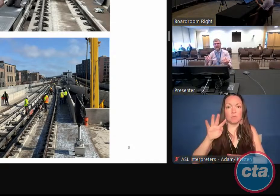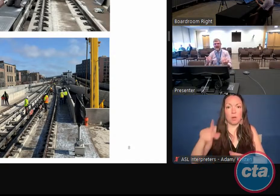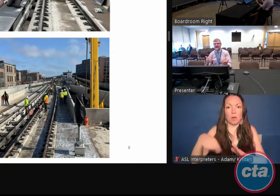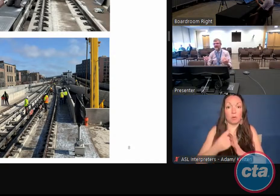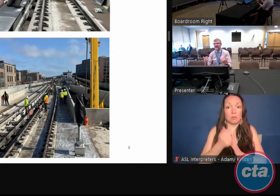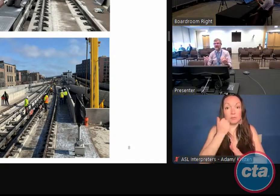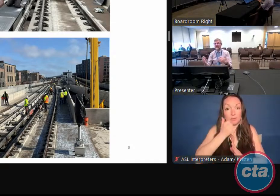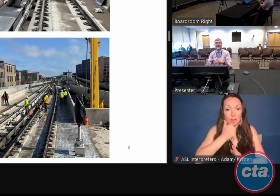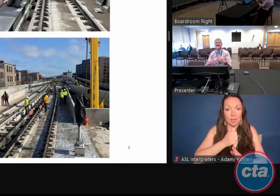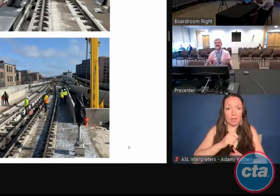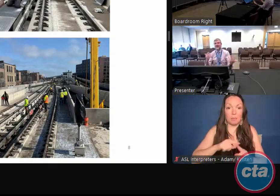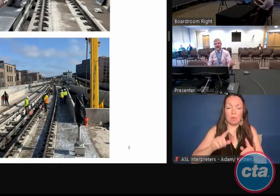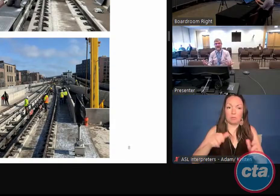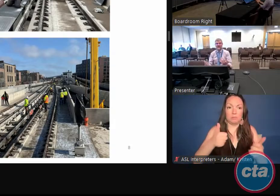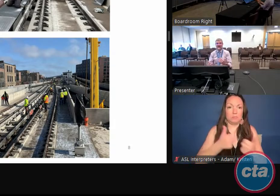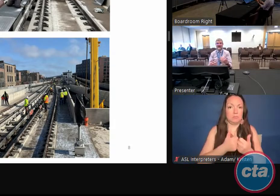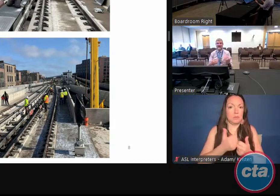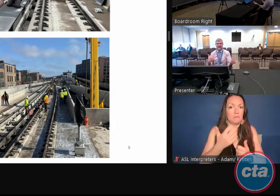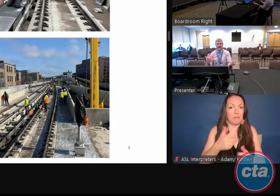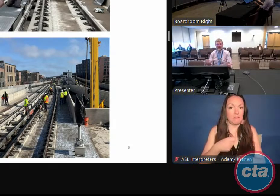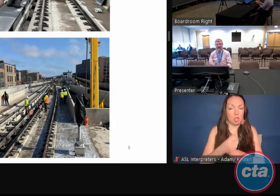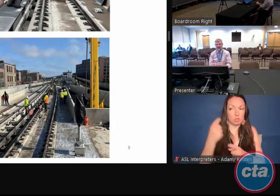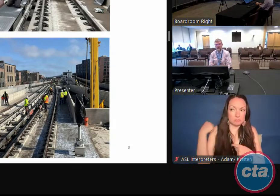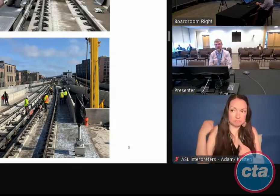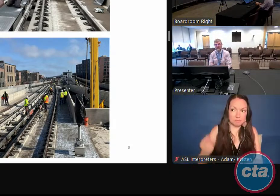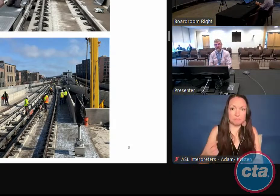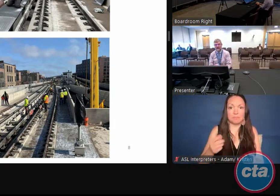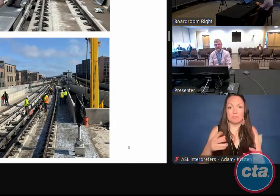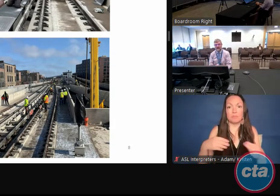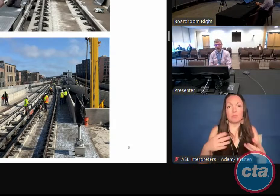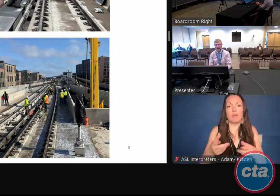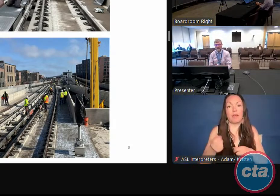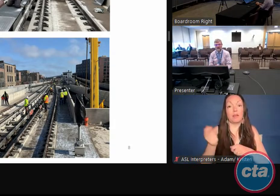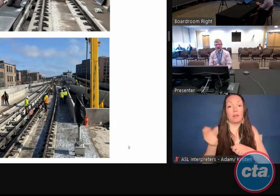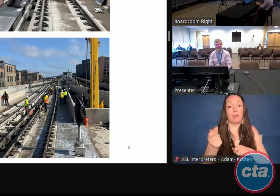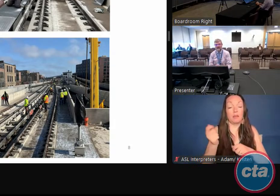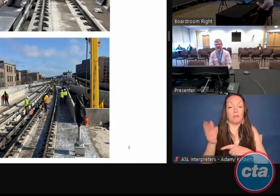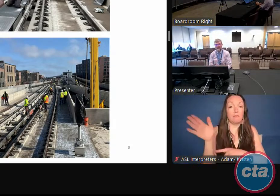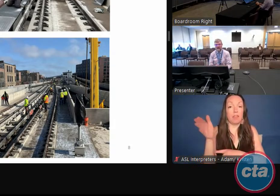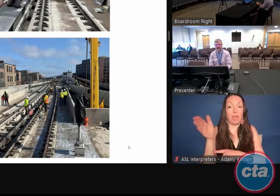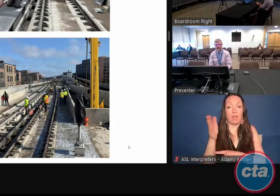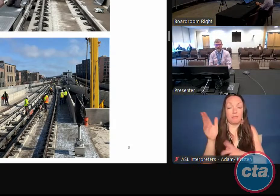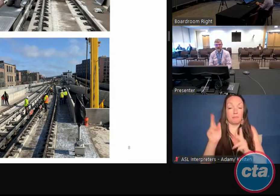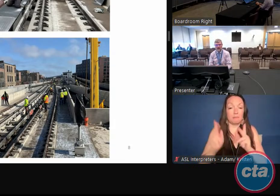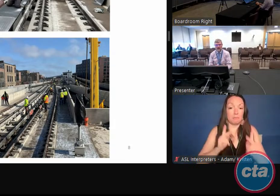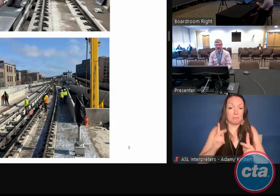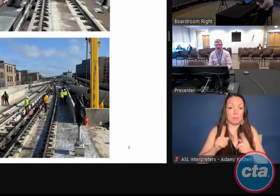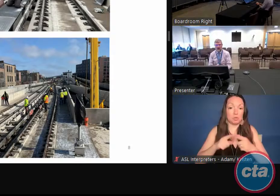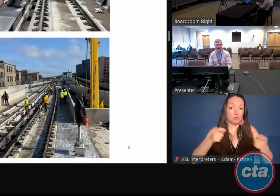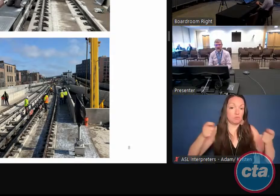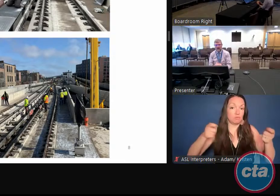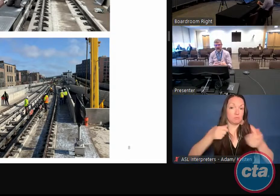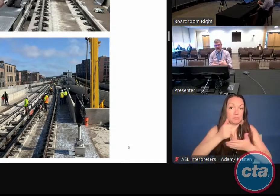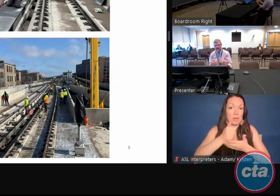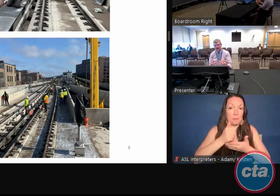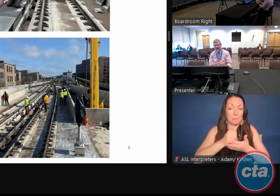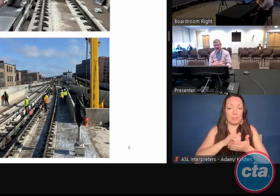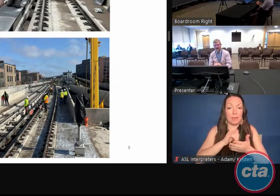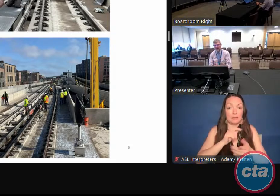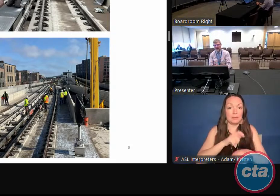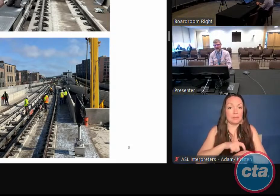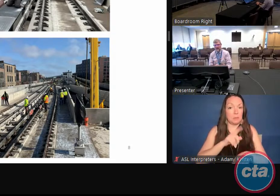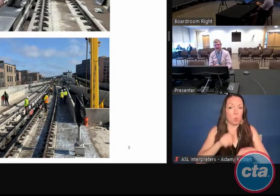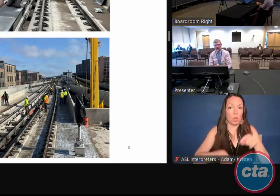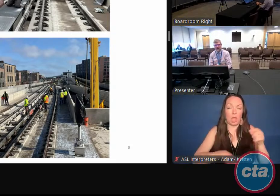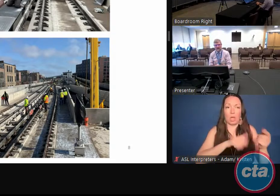for the last 5 years to be phasing around this, providing the flaggers and all those folks that support us throughout that time. And so enough credit can never be given